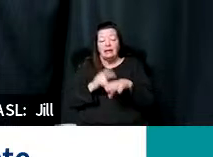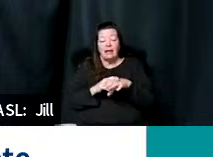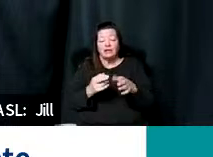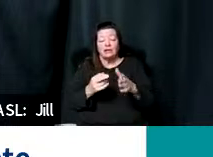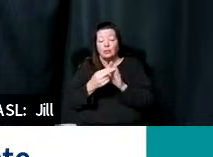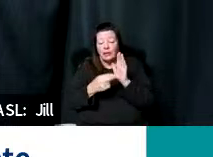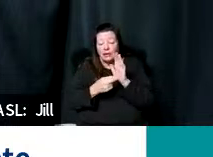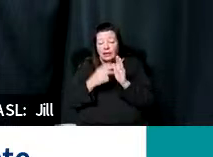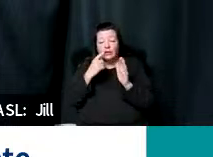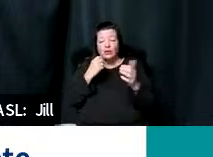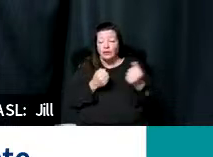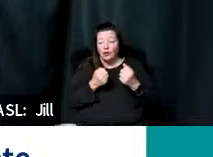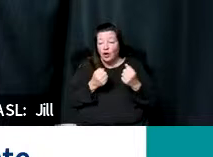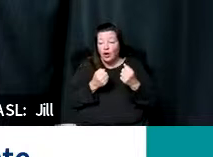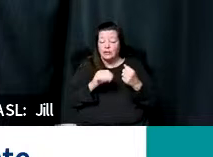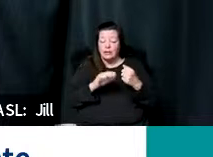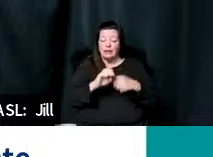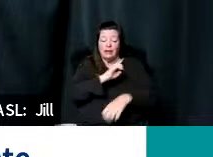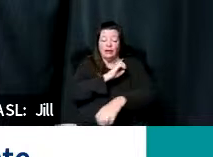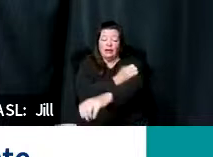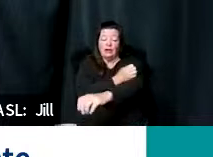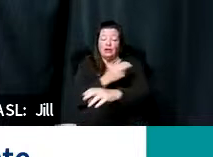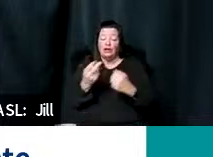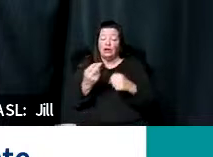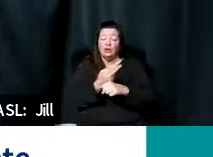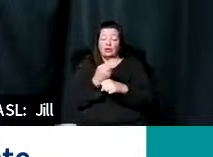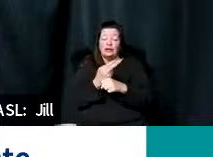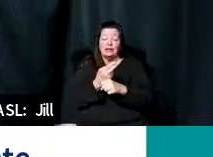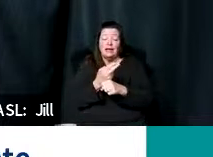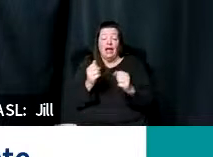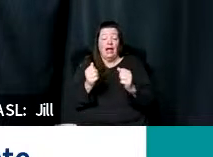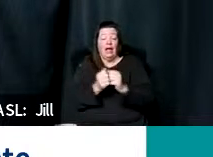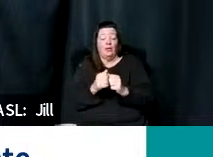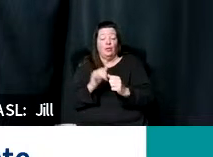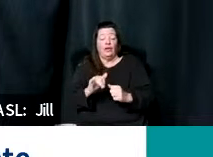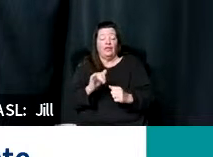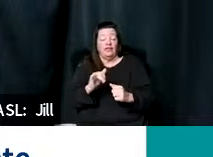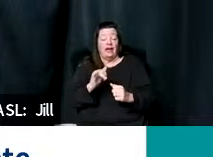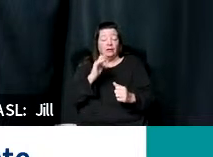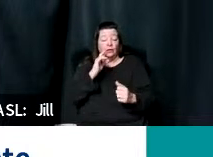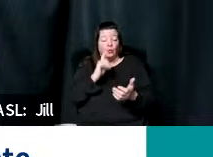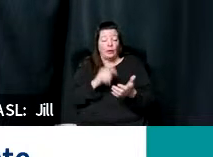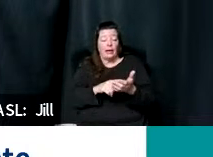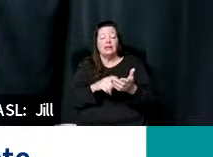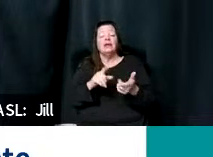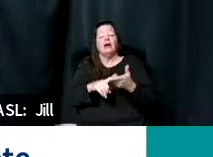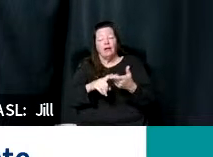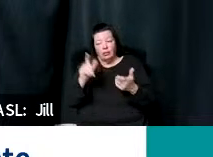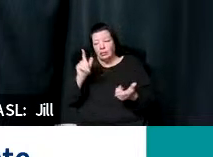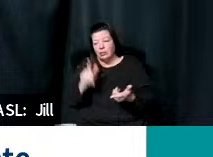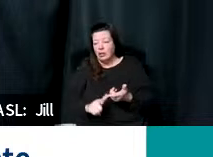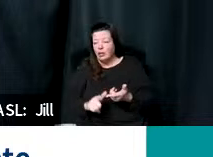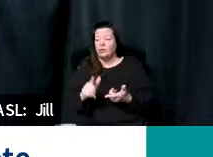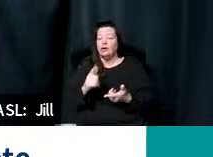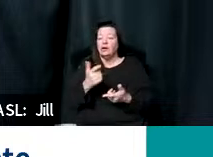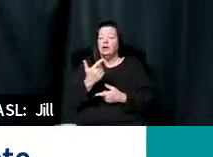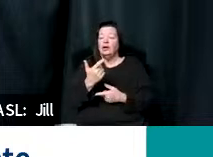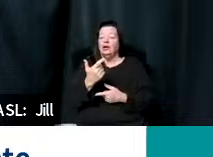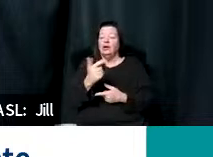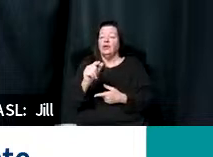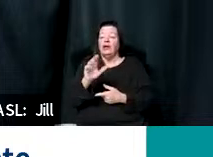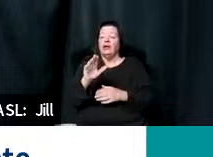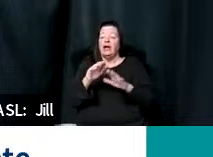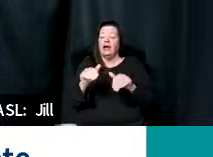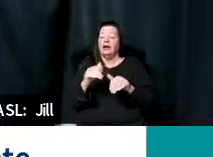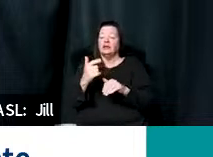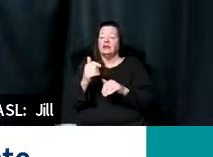energy usage. And with that reality, there's a lower energy consumption and greenhouse gas emissions in